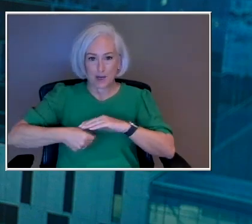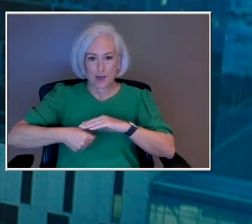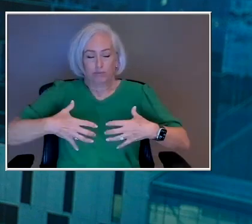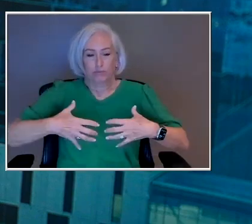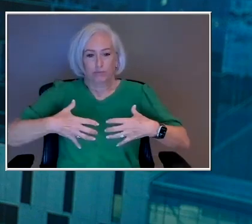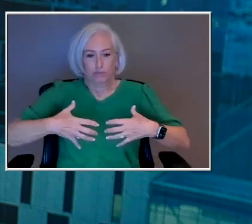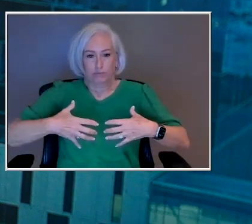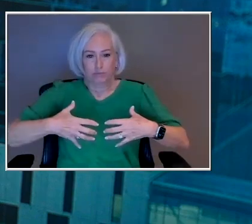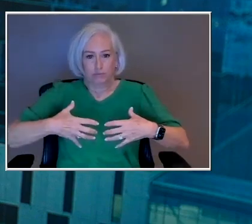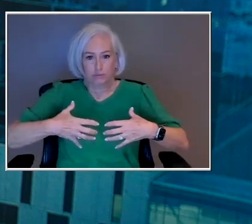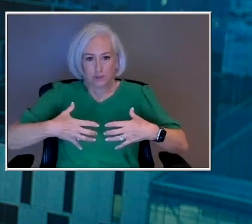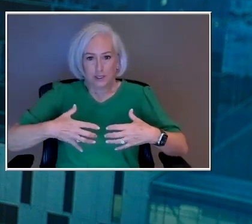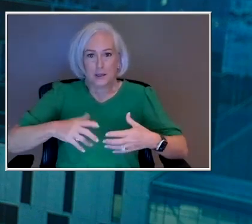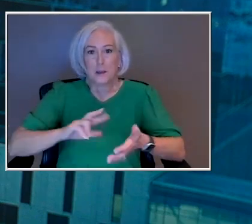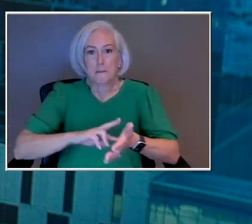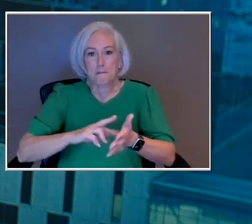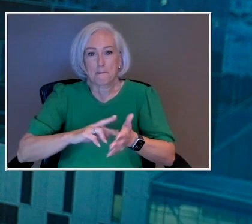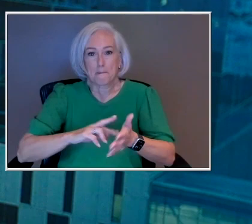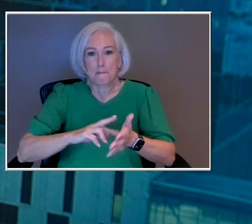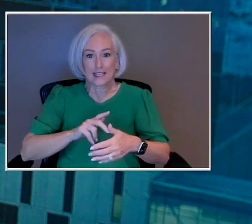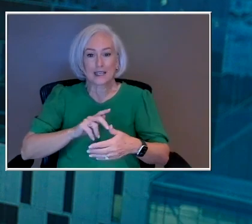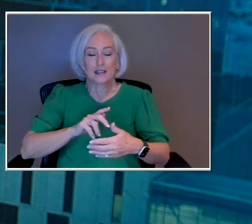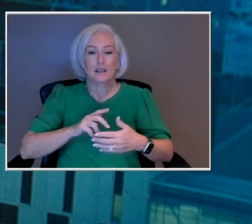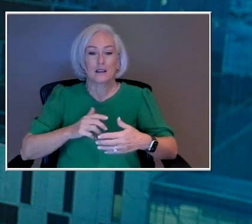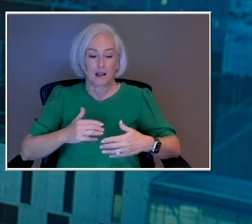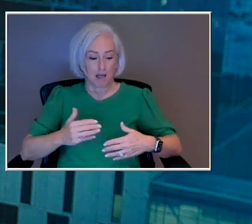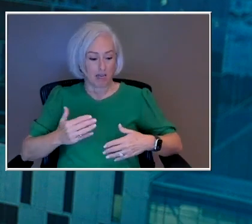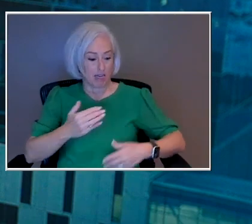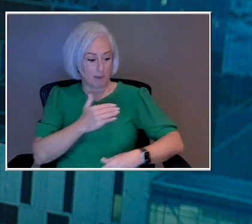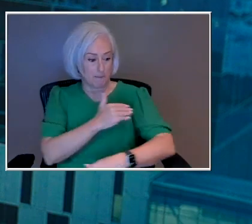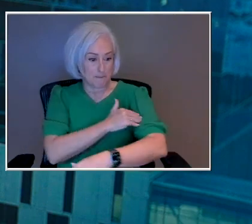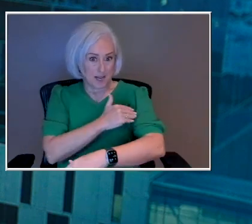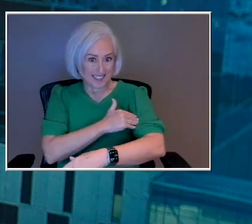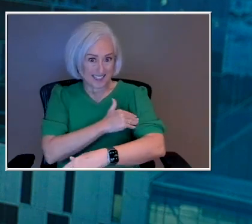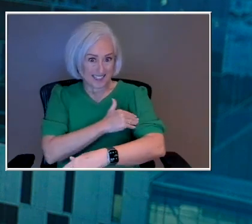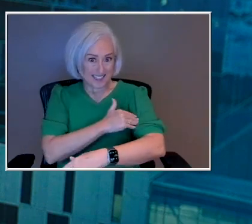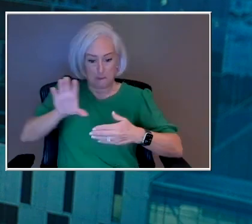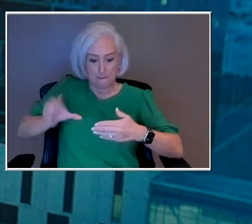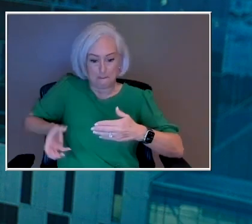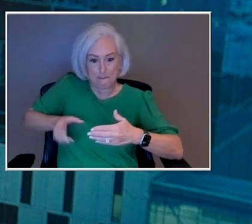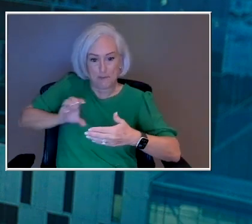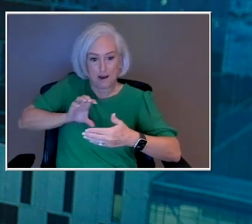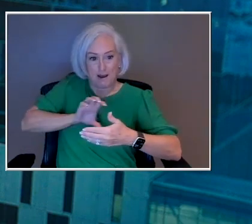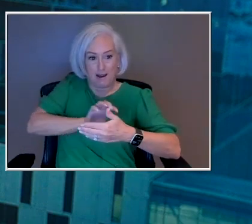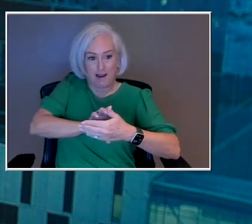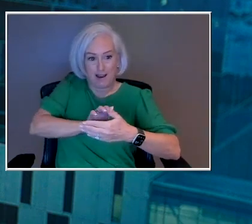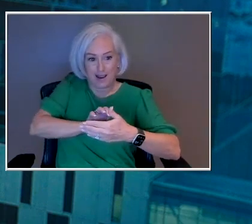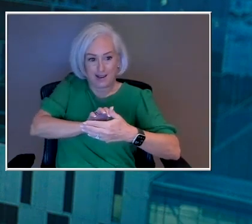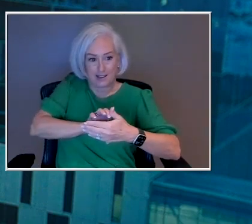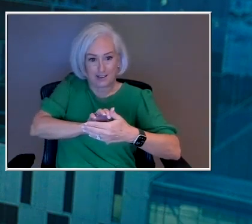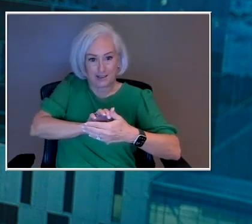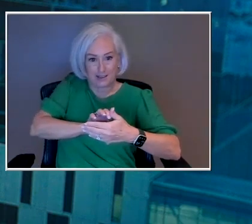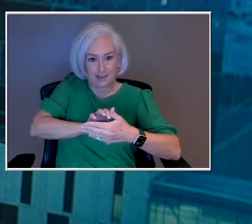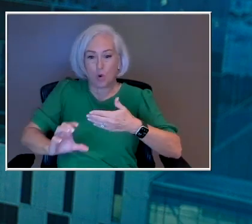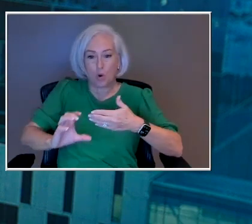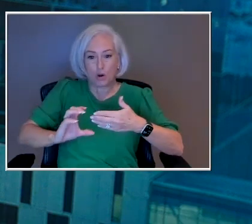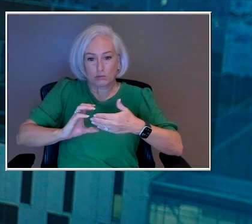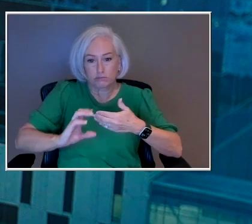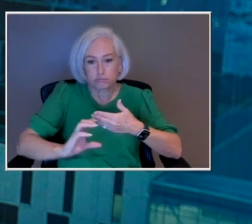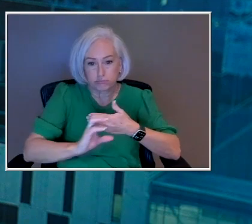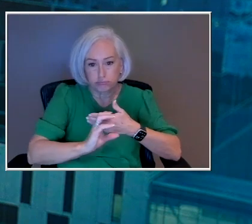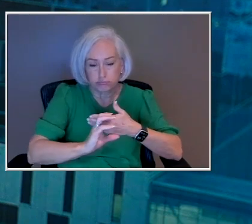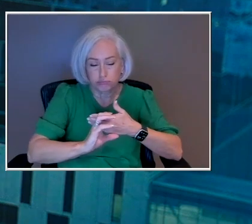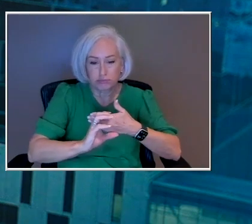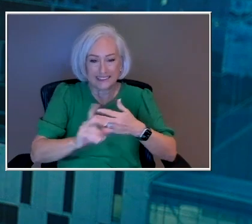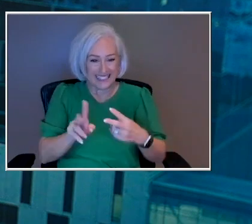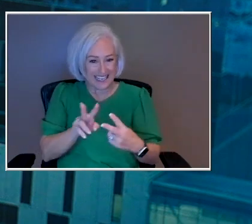it can go behind the muscle, it can go right in front of the muscle, what we call subglandular. But in either case,